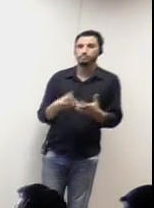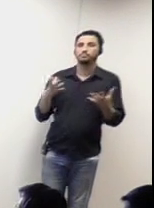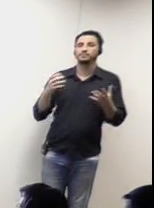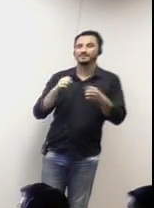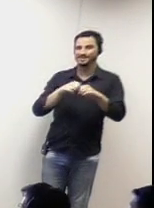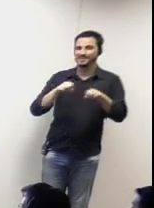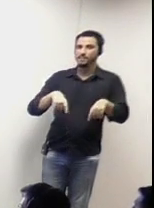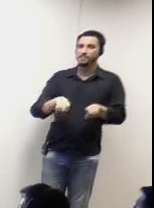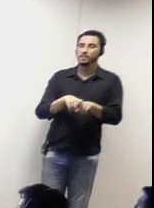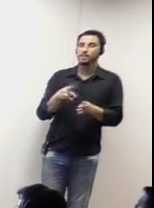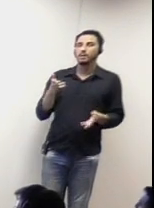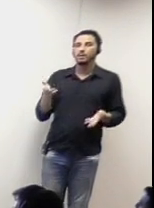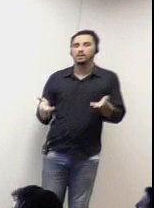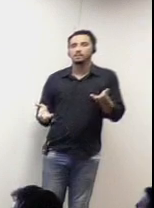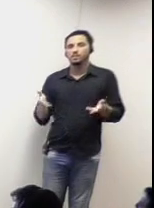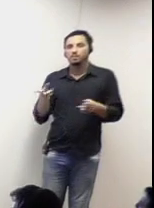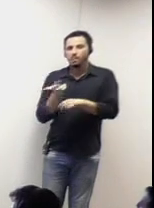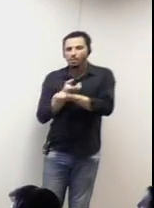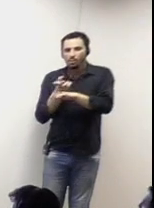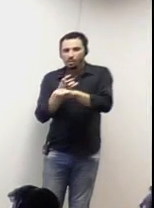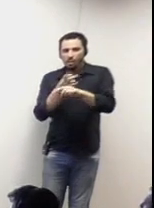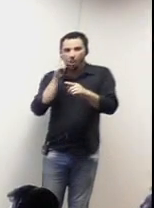also stabilizes the system.